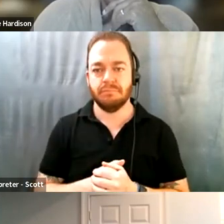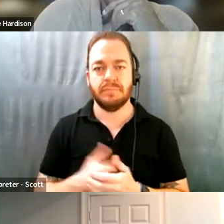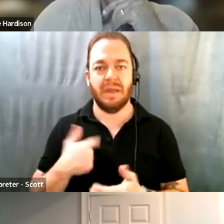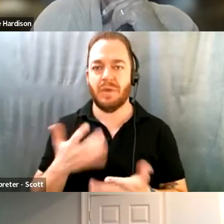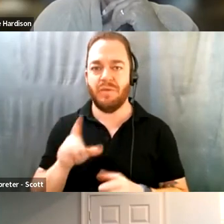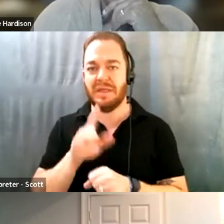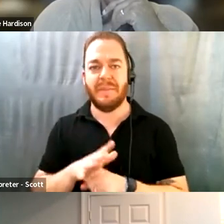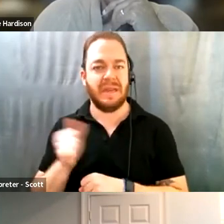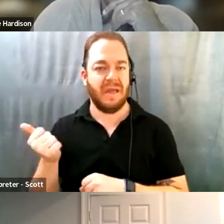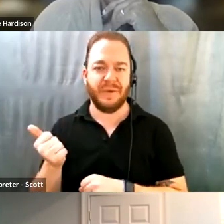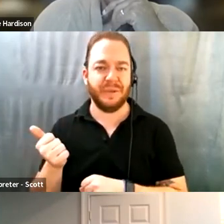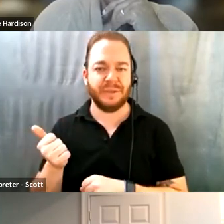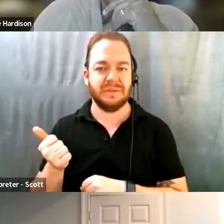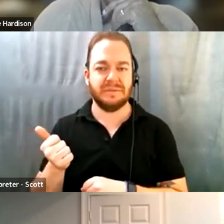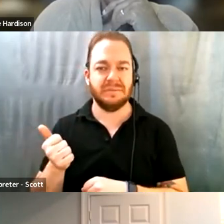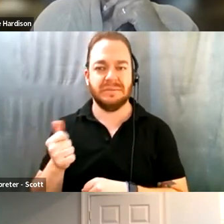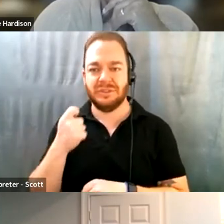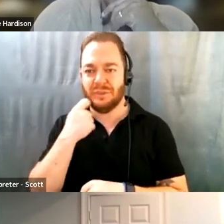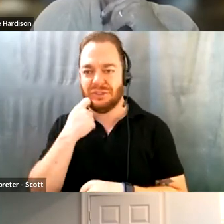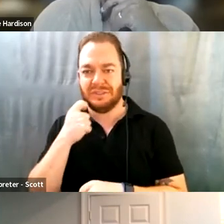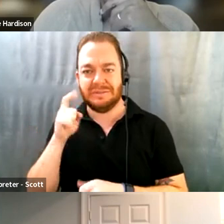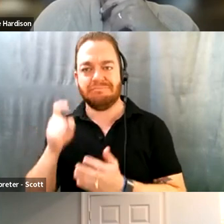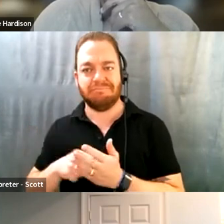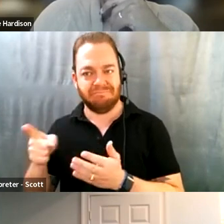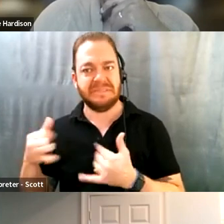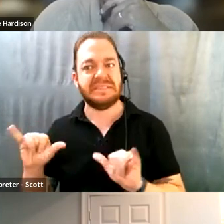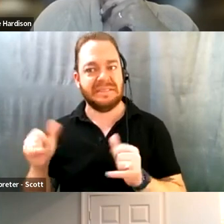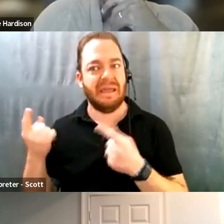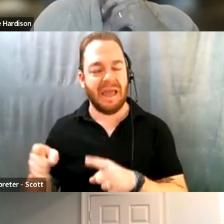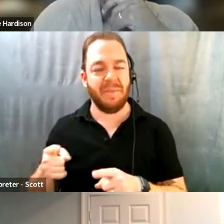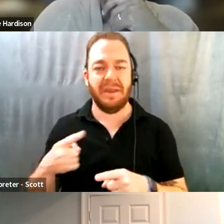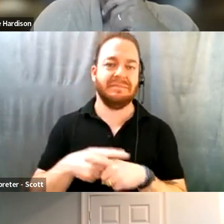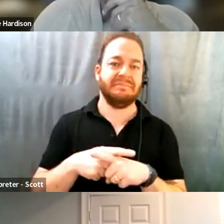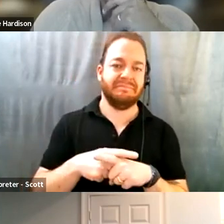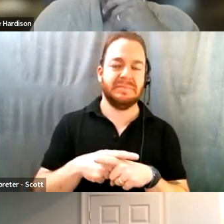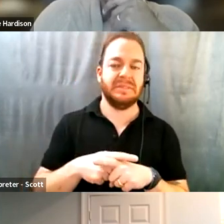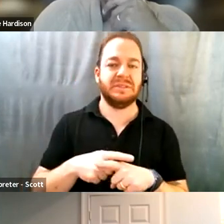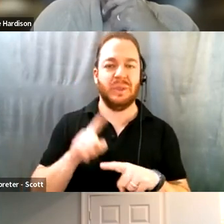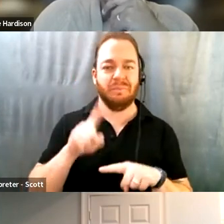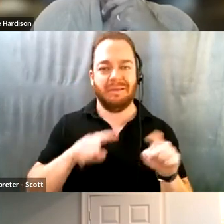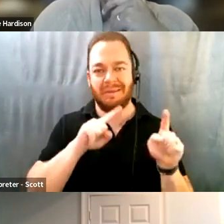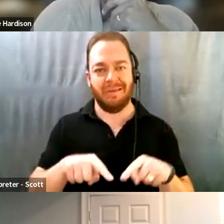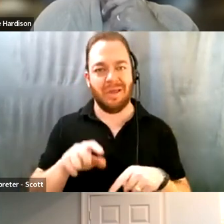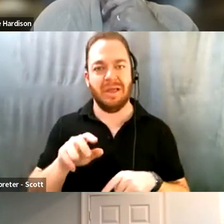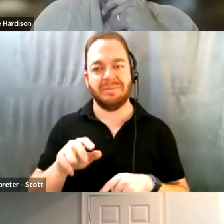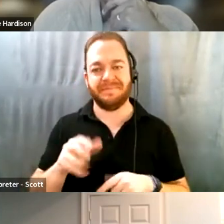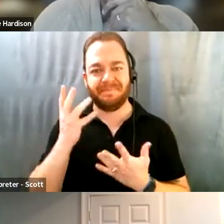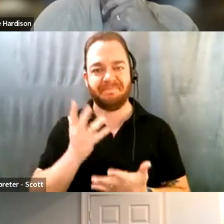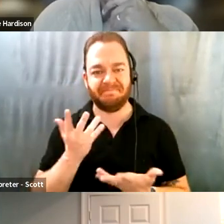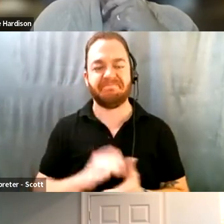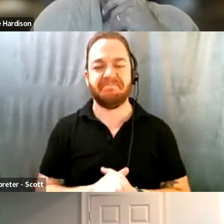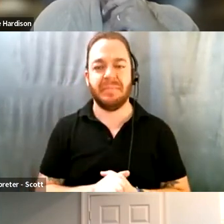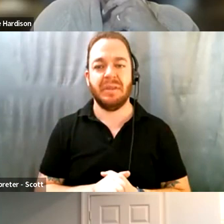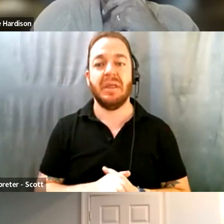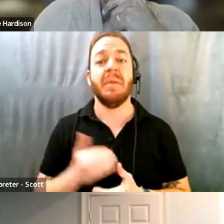to a while ago that I just confirmed is happening. So I'm very sad that I won't be there. But and I have a